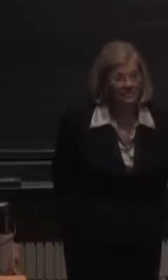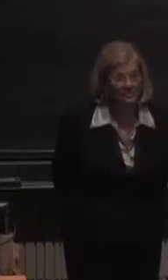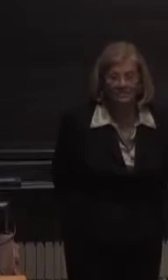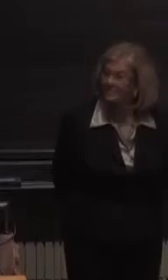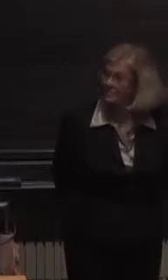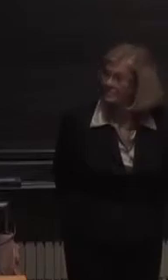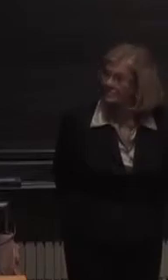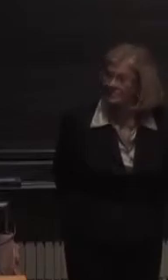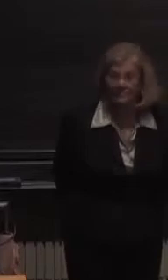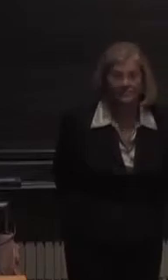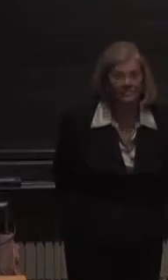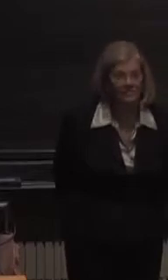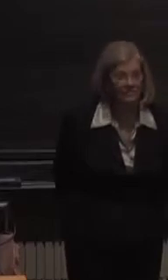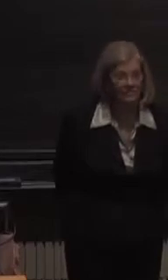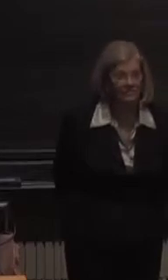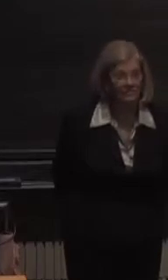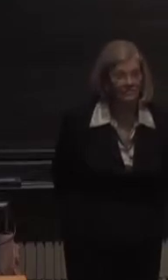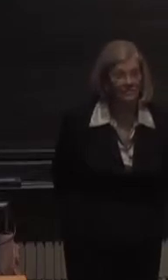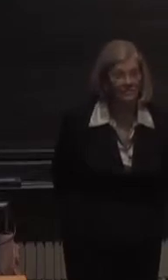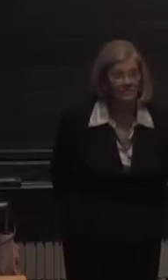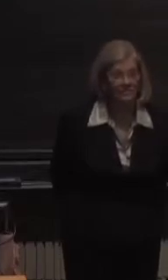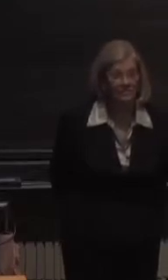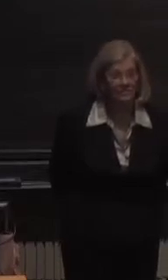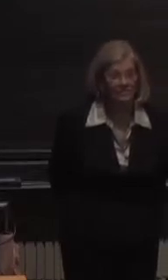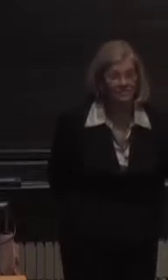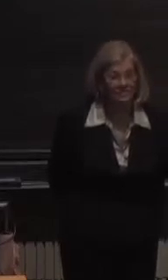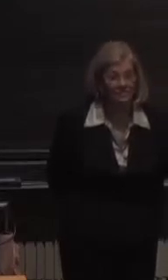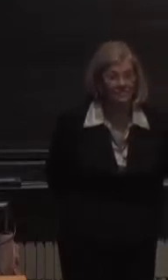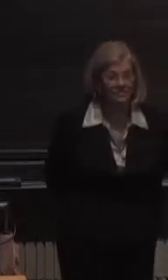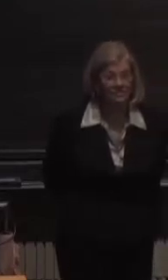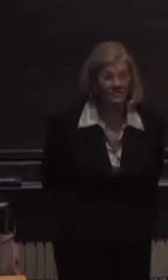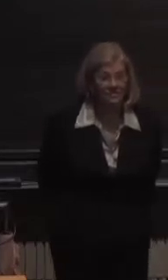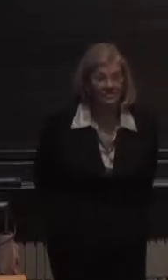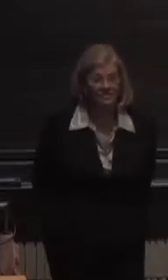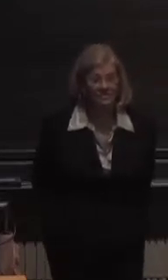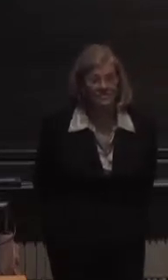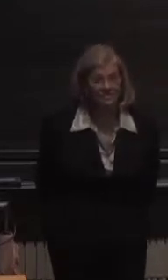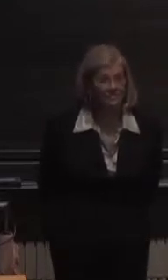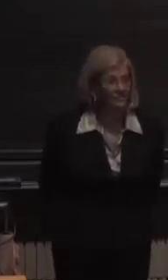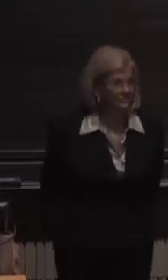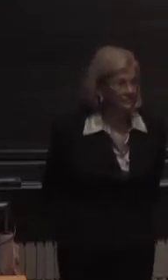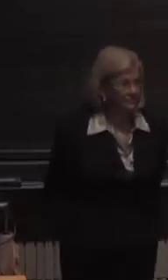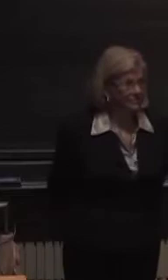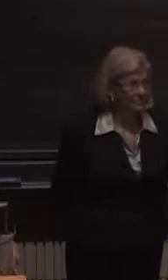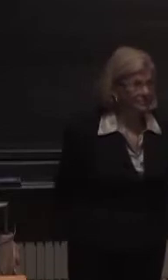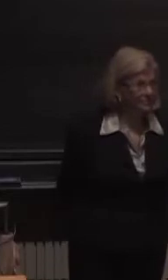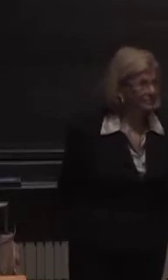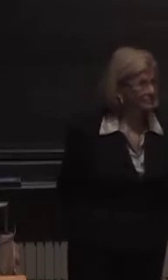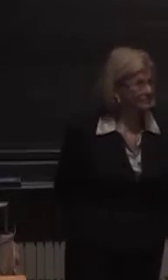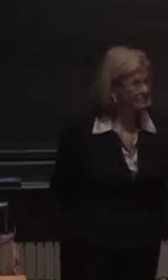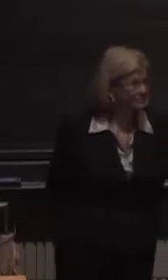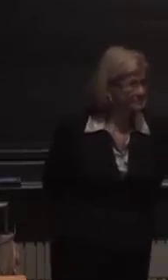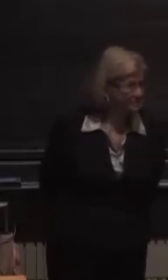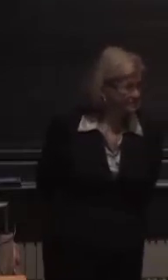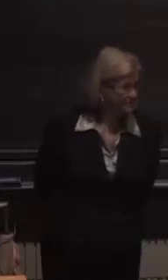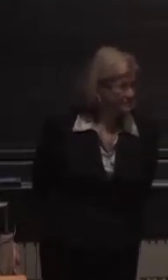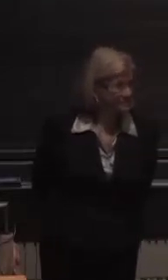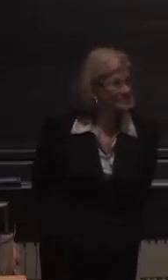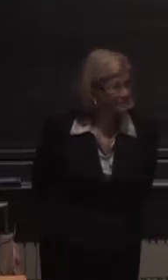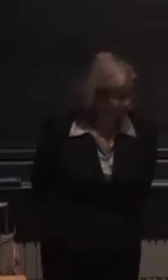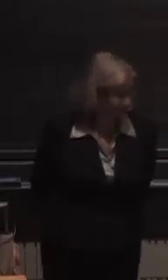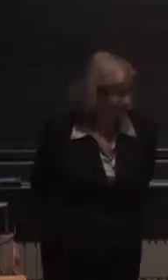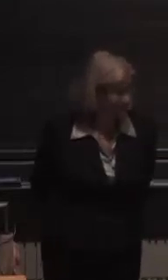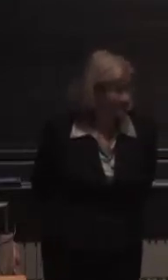field? Liquefied natural gas. The notion of building a big tank to import liquefied natural gas not only